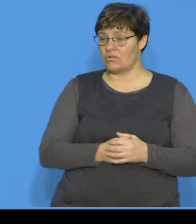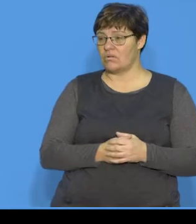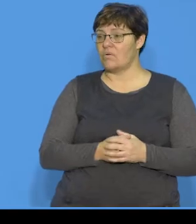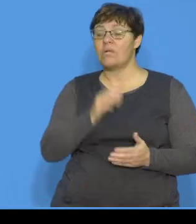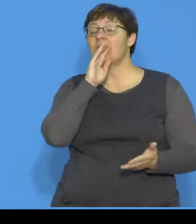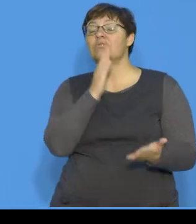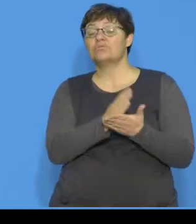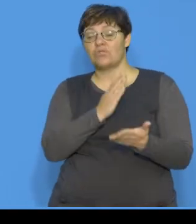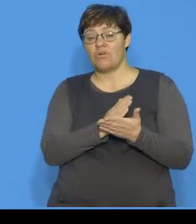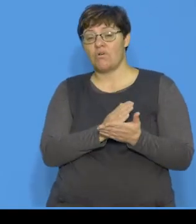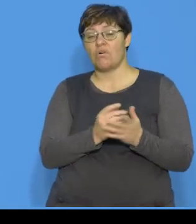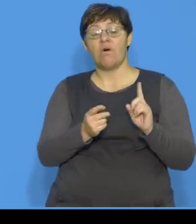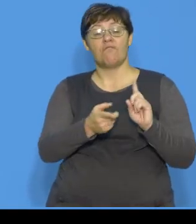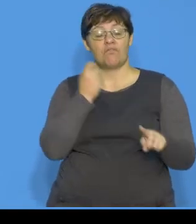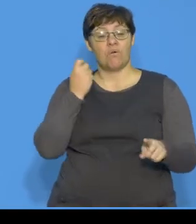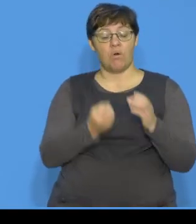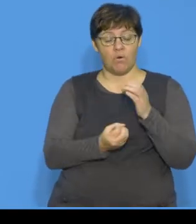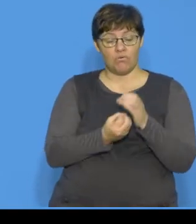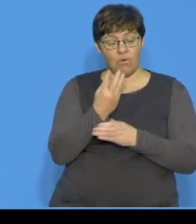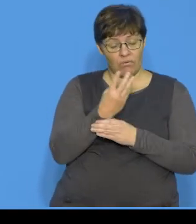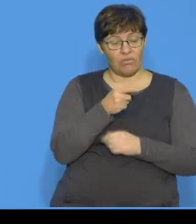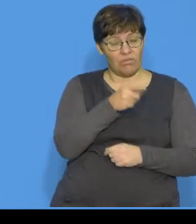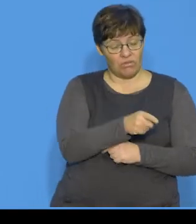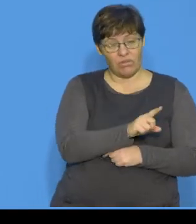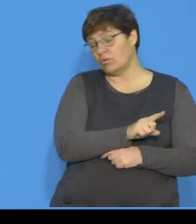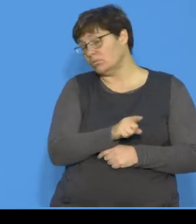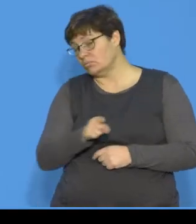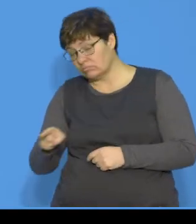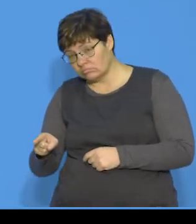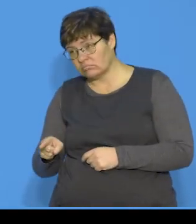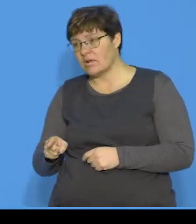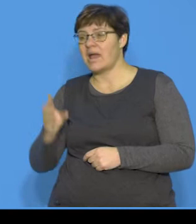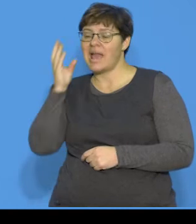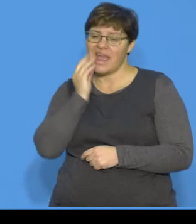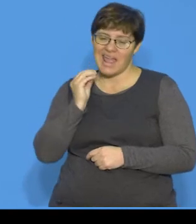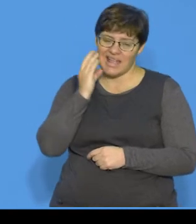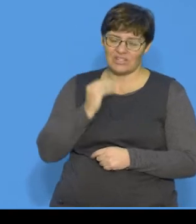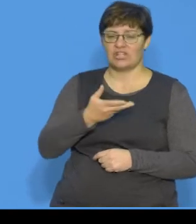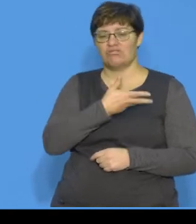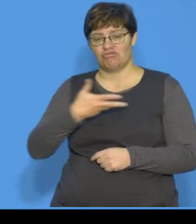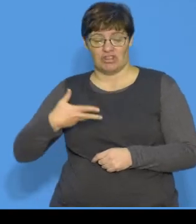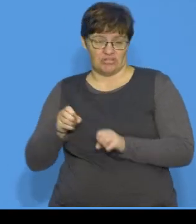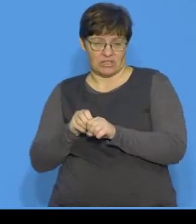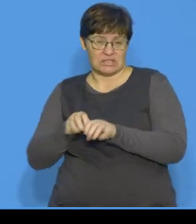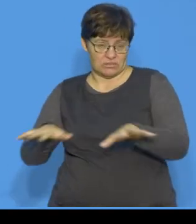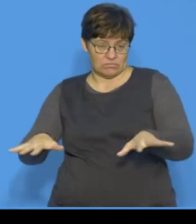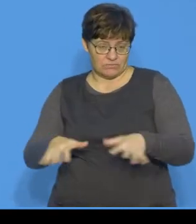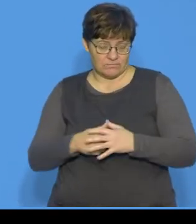move now from growth curves to age, gender distributions.